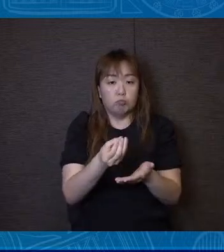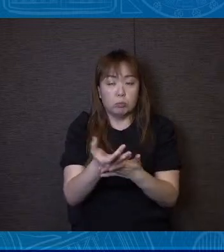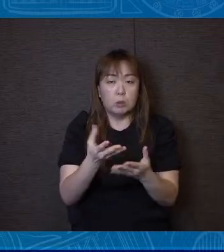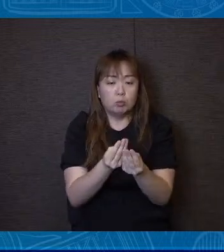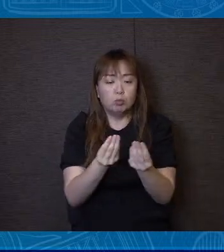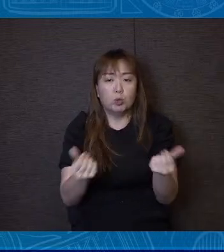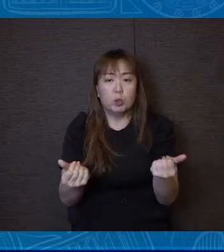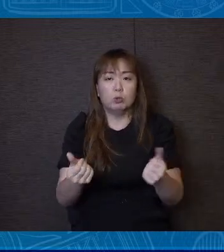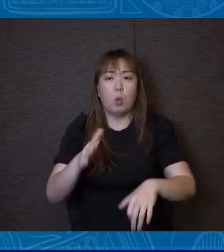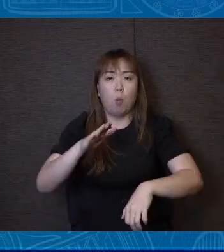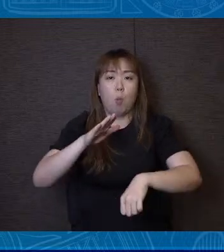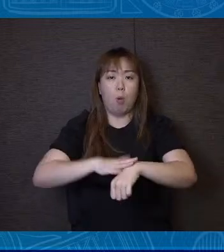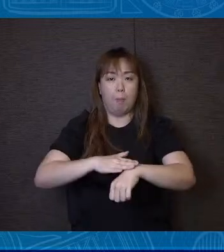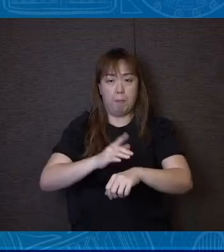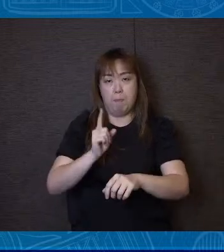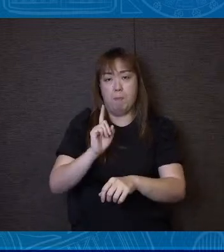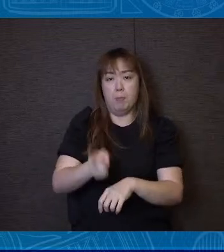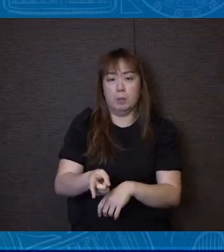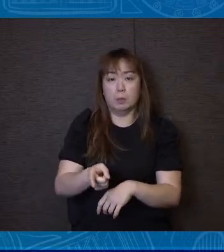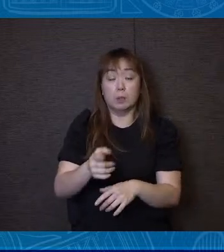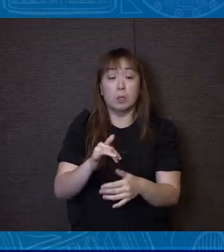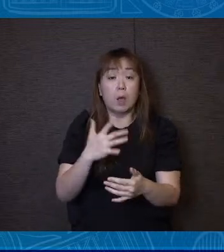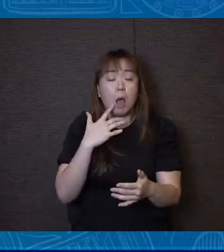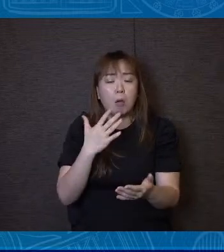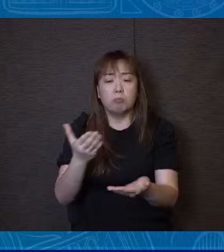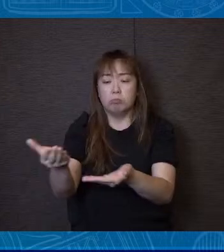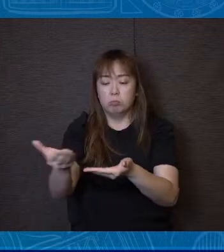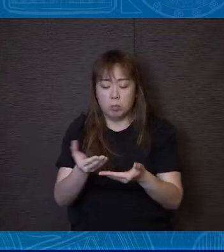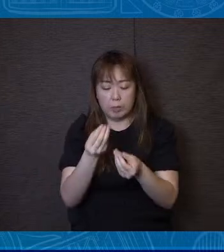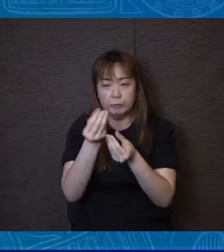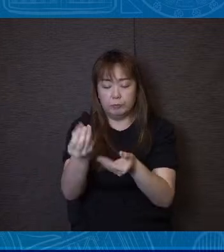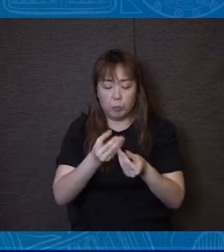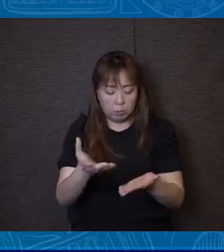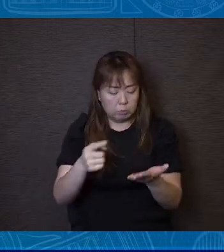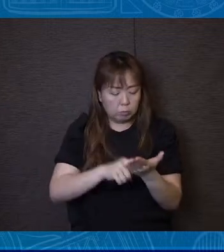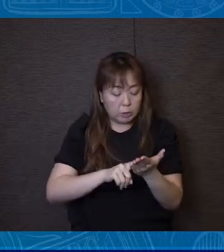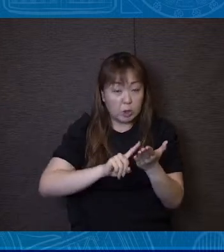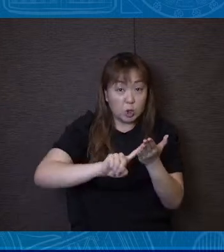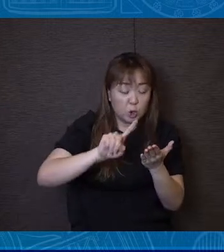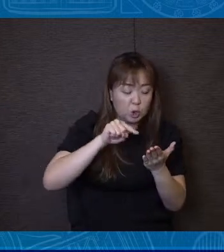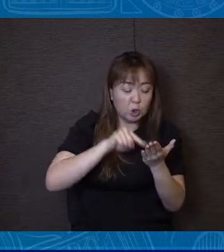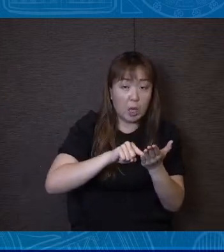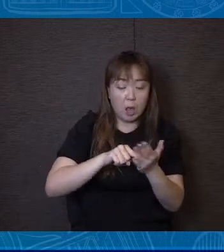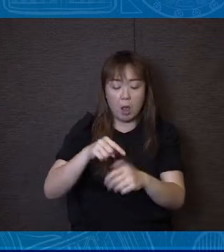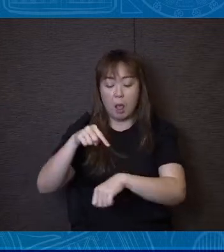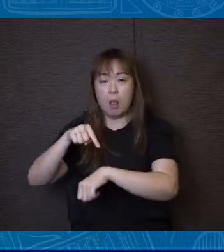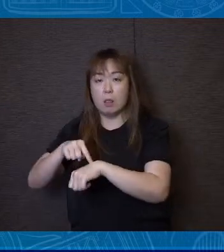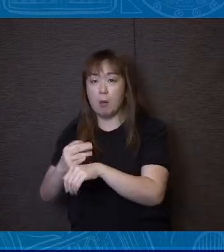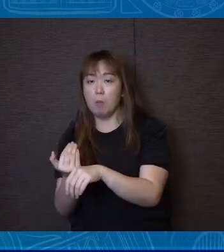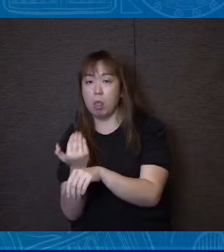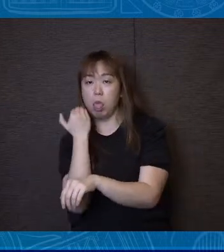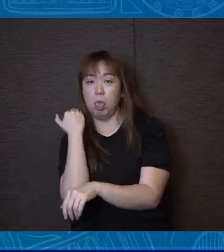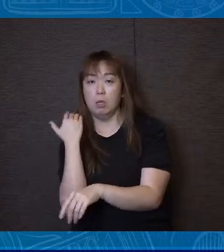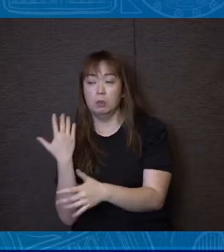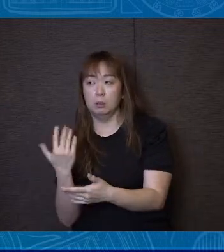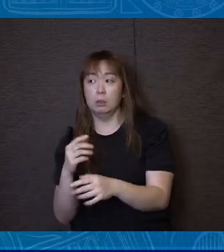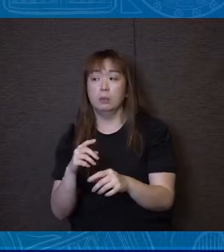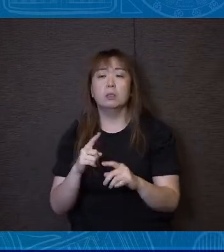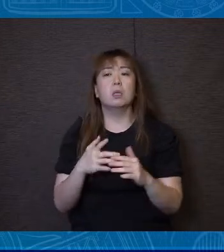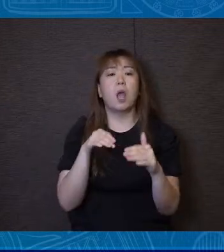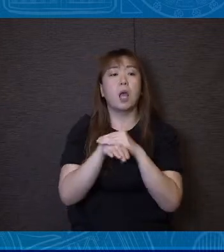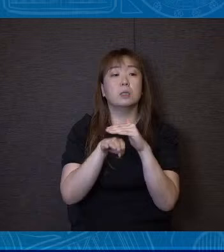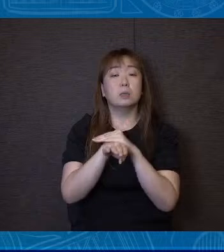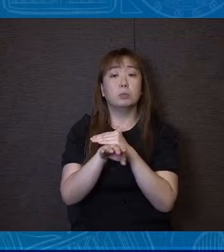every single minute, if we have to call to verify, that's, you know, minutes lost, I would say. And on the sort of accessibility